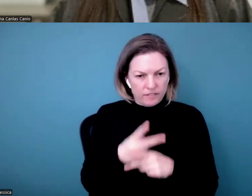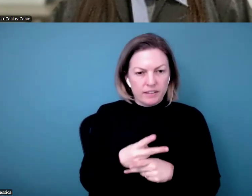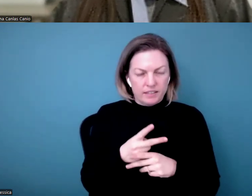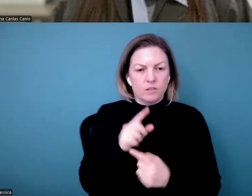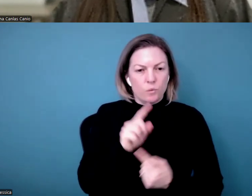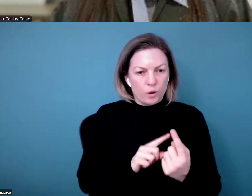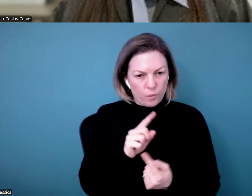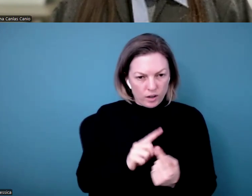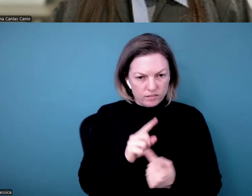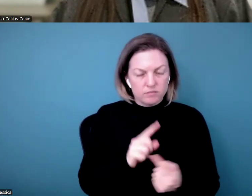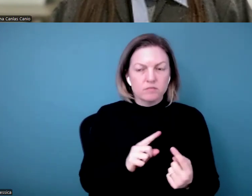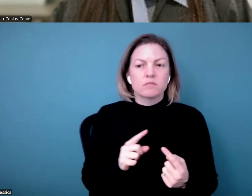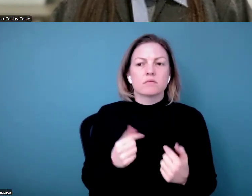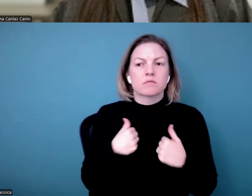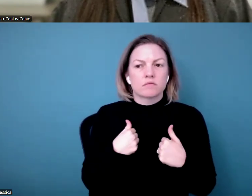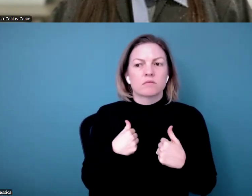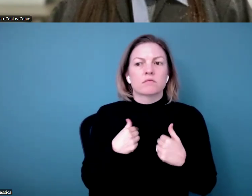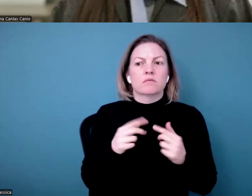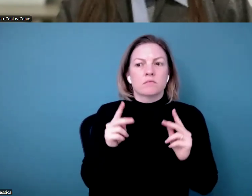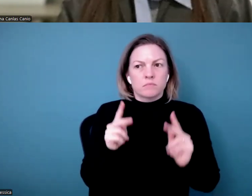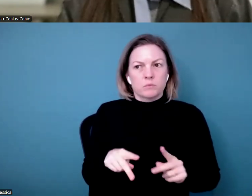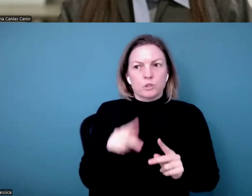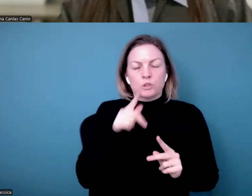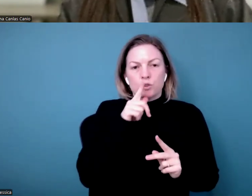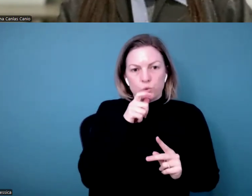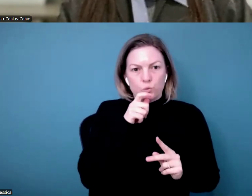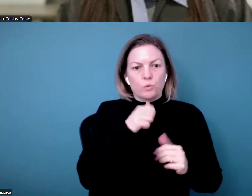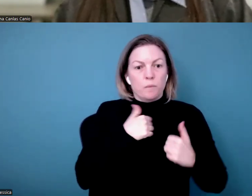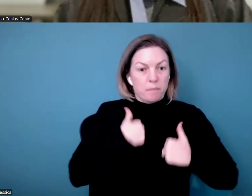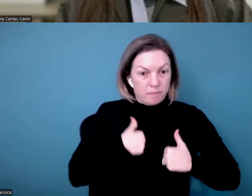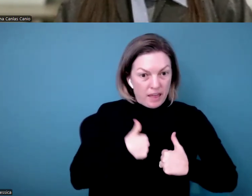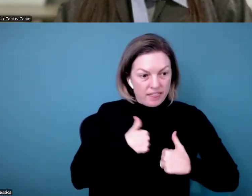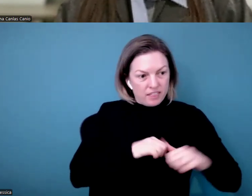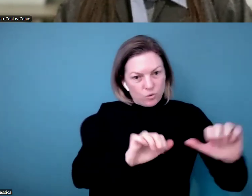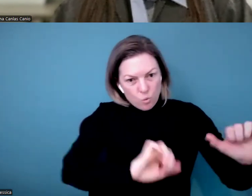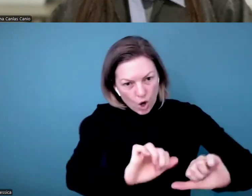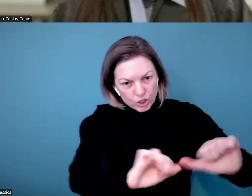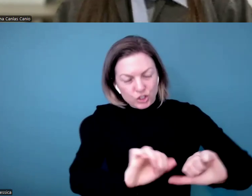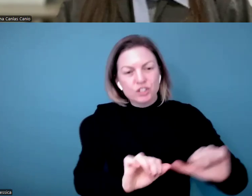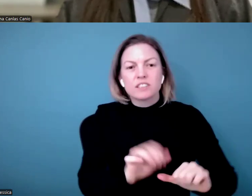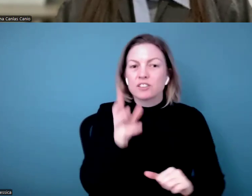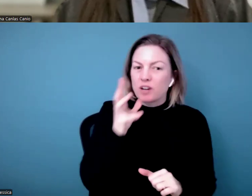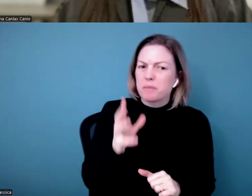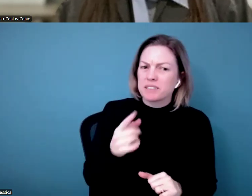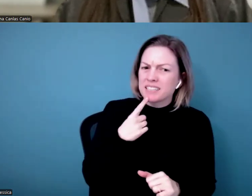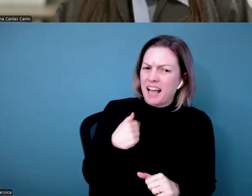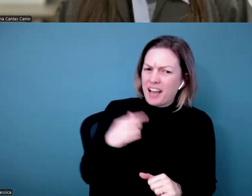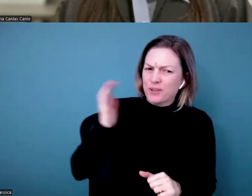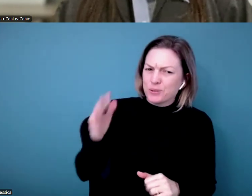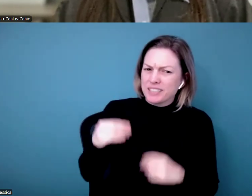being that person that gives somebody a bath. My grandma used to say, I gave you a bath, why are you doing